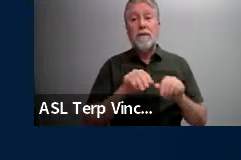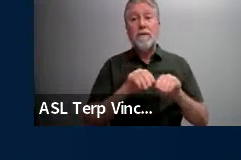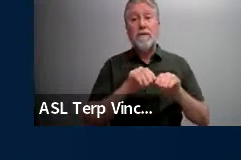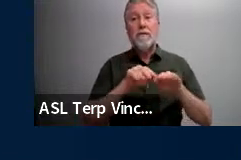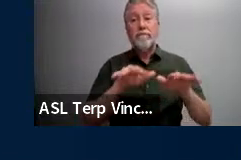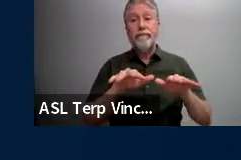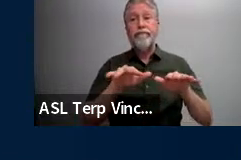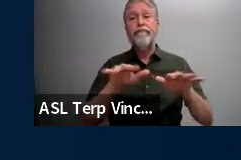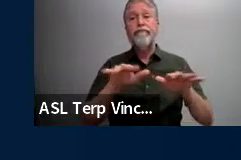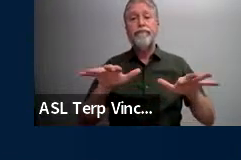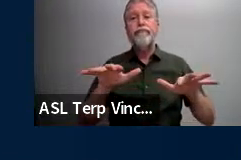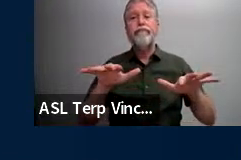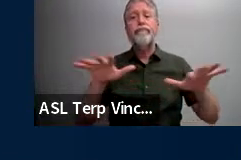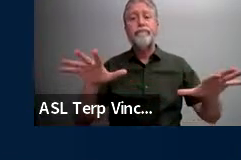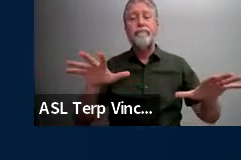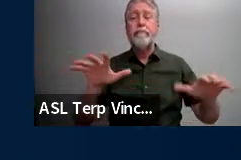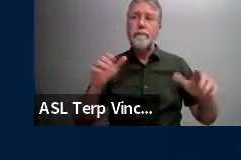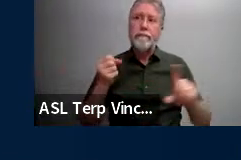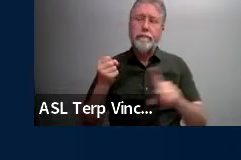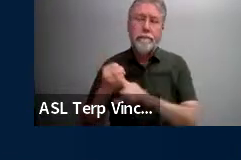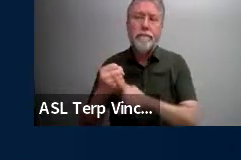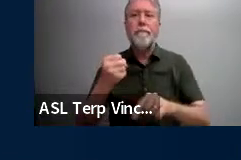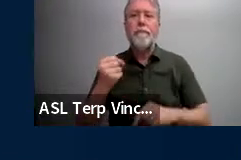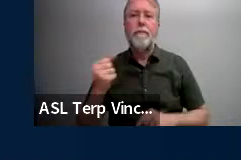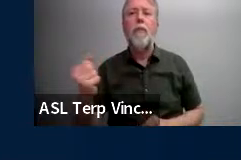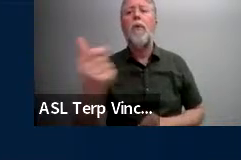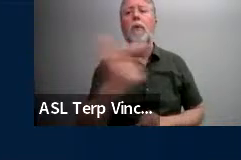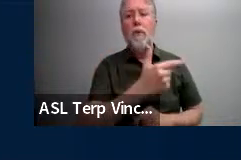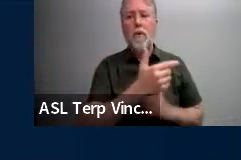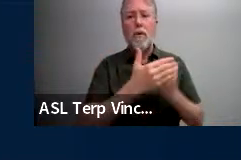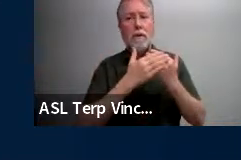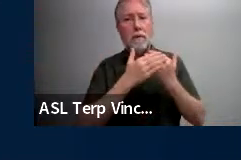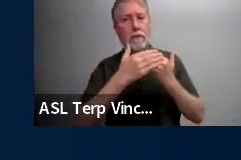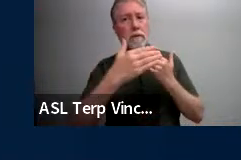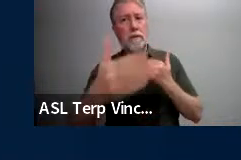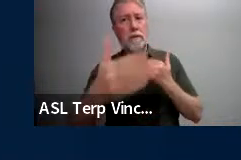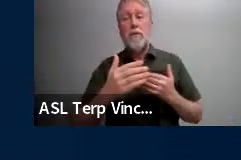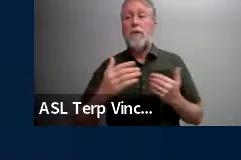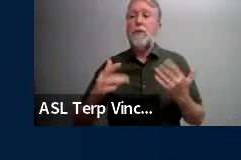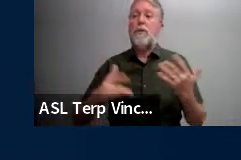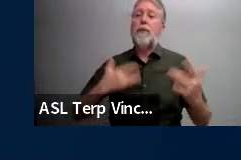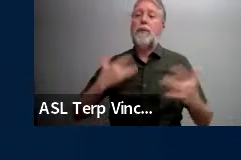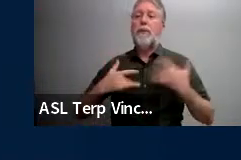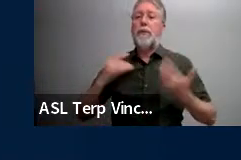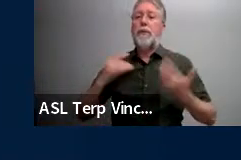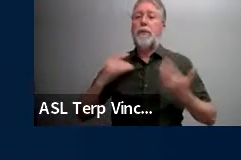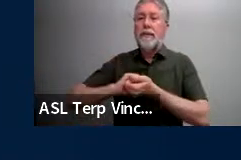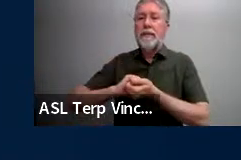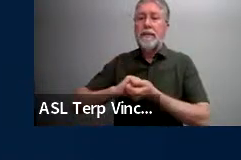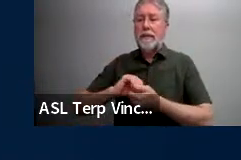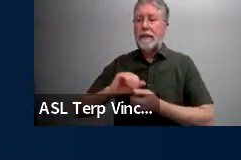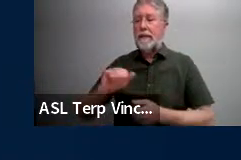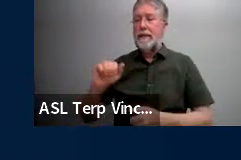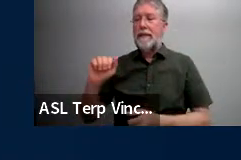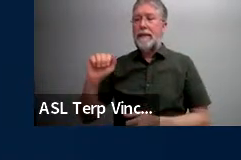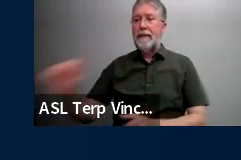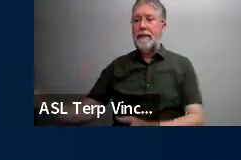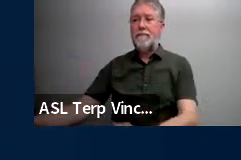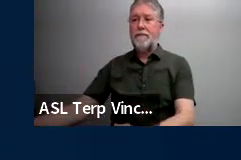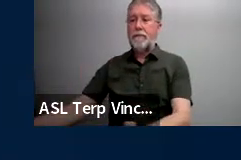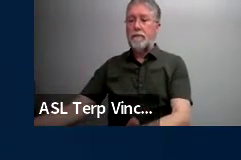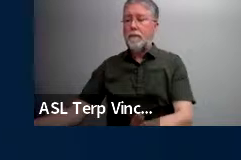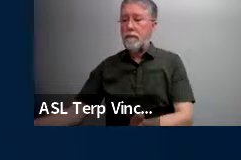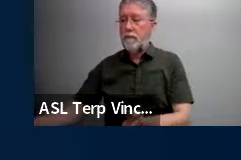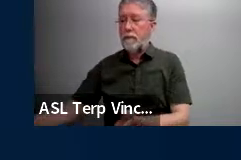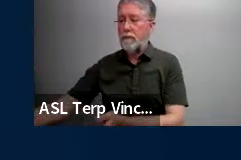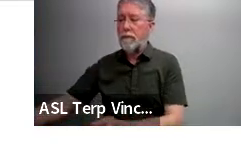moving forward. We are really, really excited to be partnering with CDT and AAPD, and we look forward to